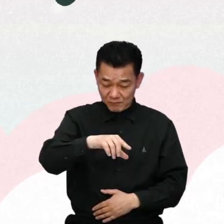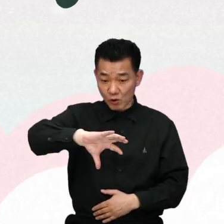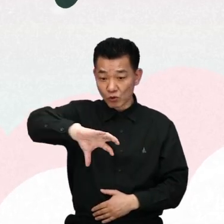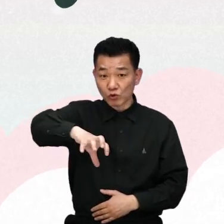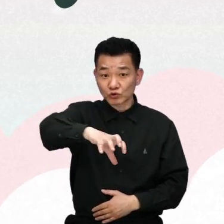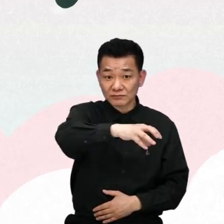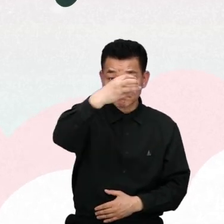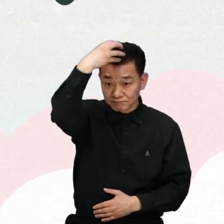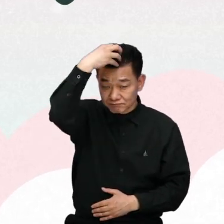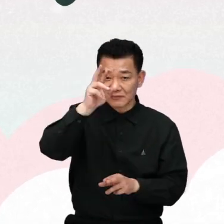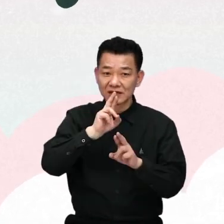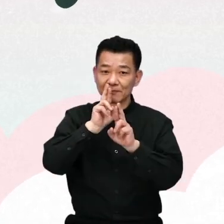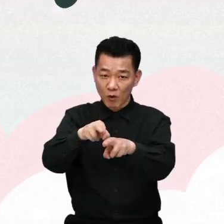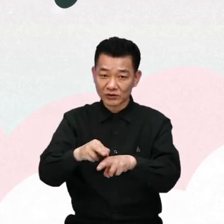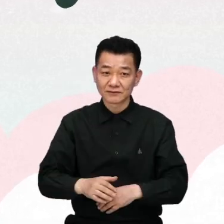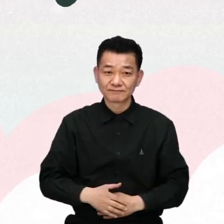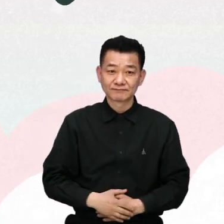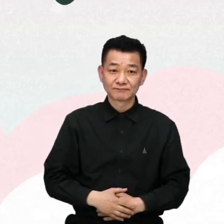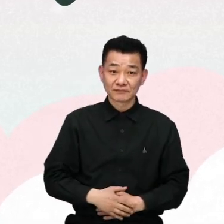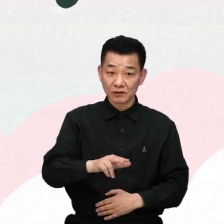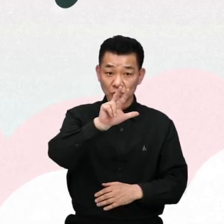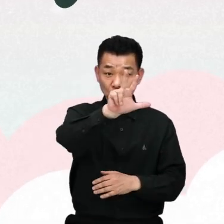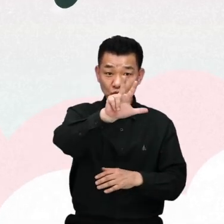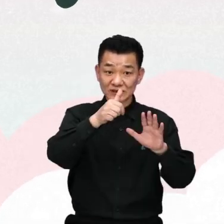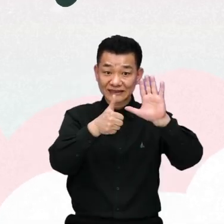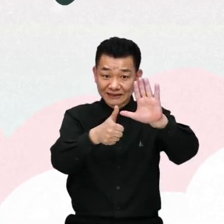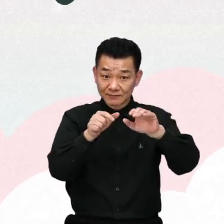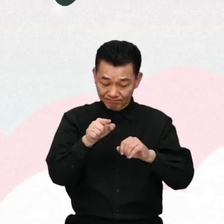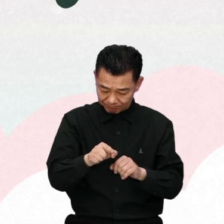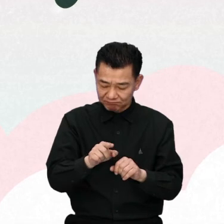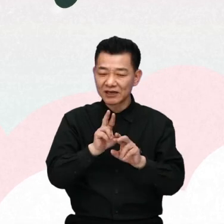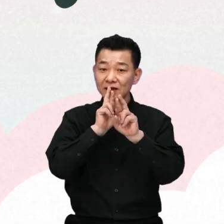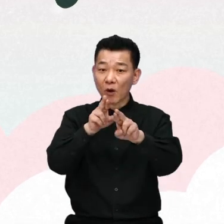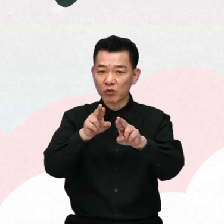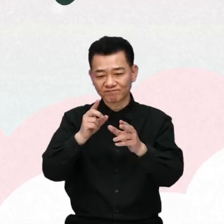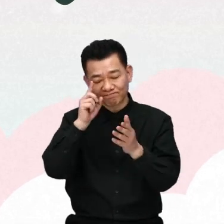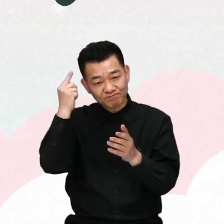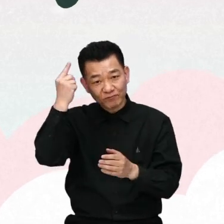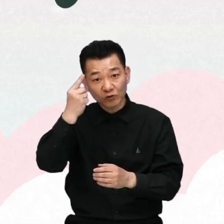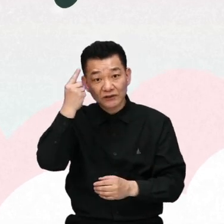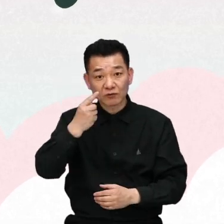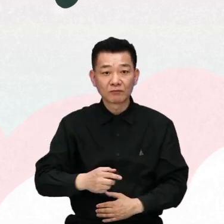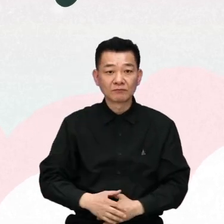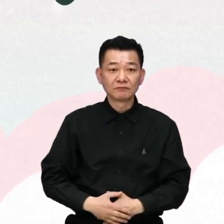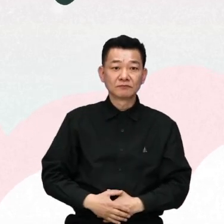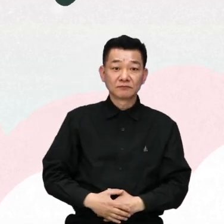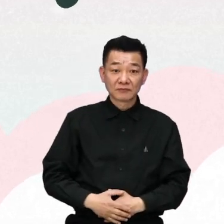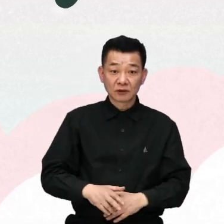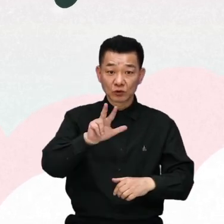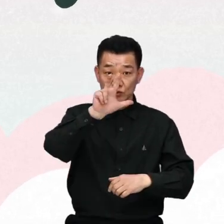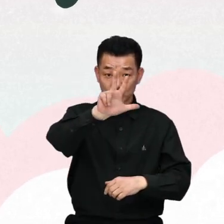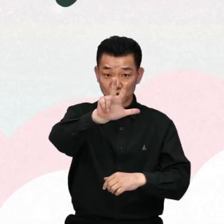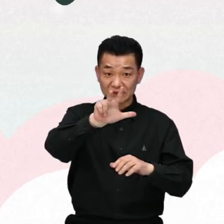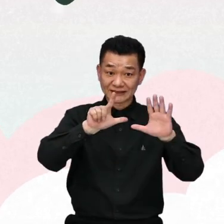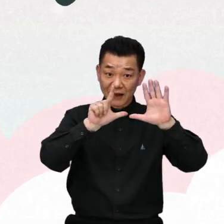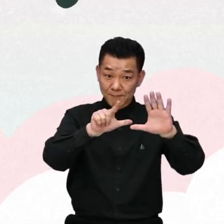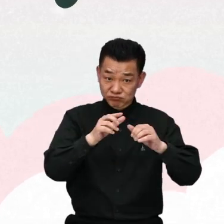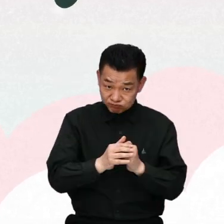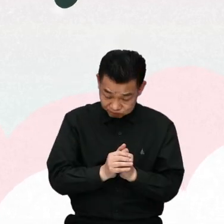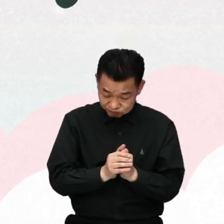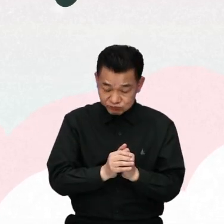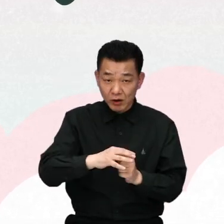35, Reports by States Parties. Article 36, Consideration of Reports. Article